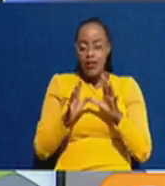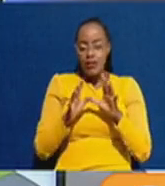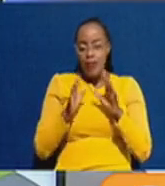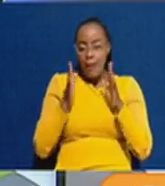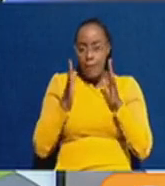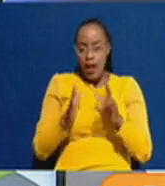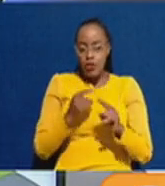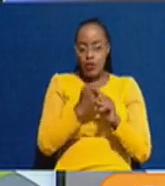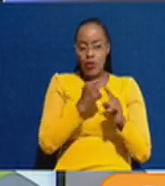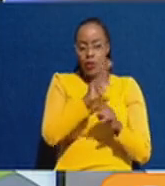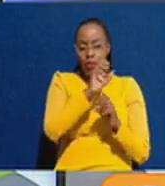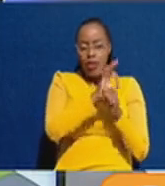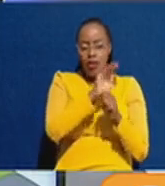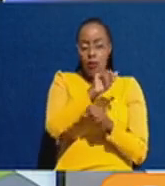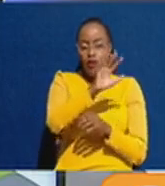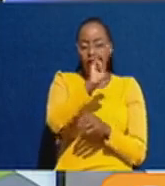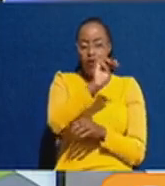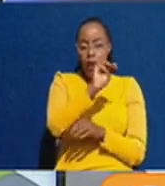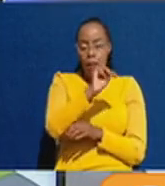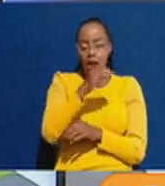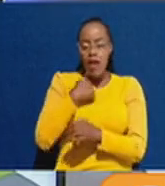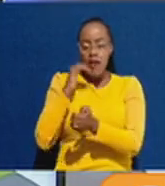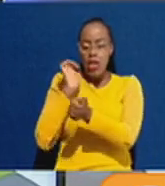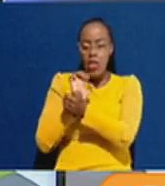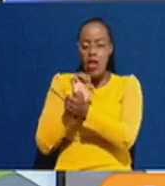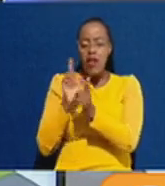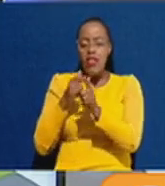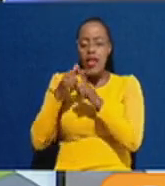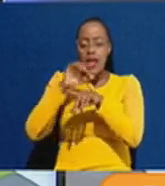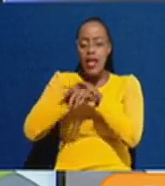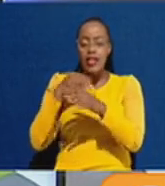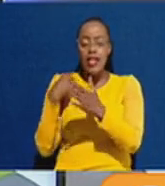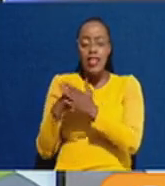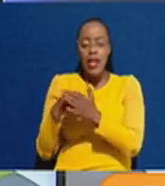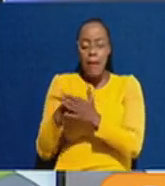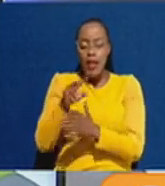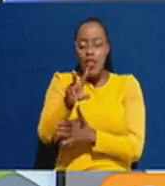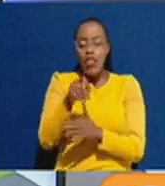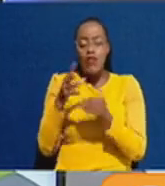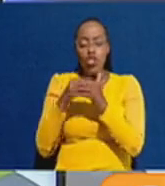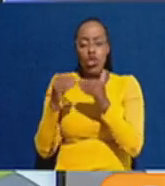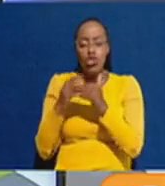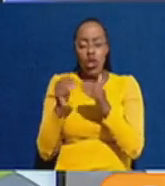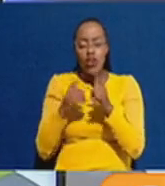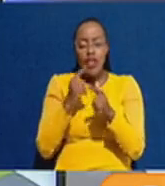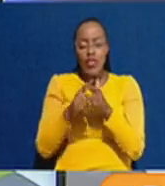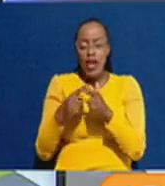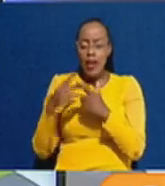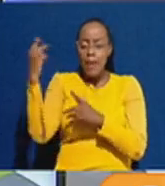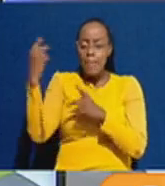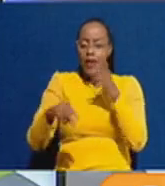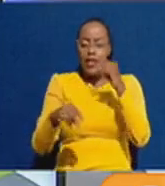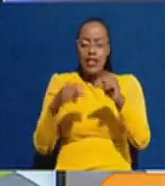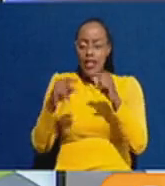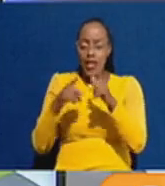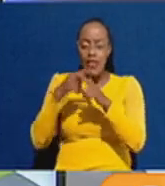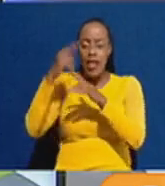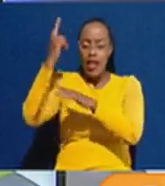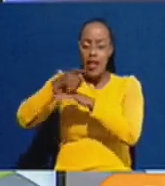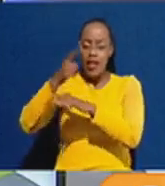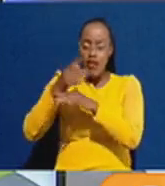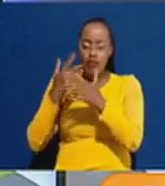shillings, allegedly handcuffing him and forcefully obtaining the money in US dollars before assaulting him and threatening him with jail